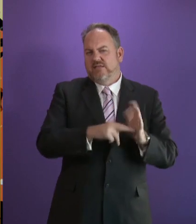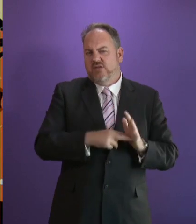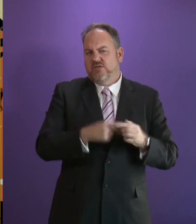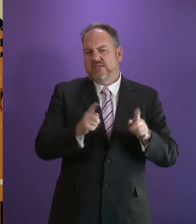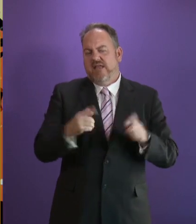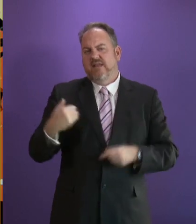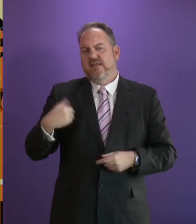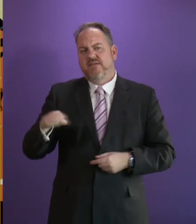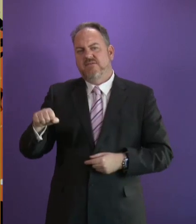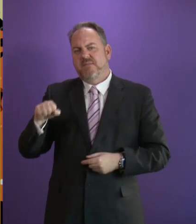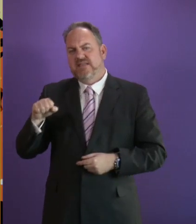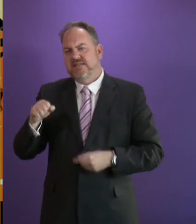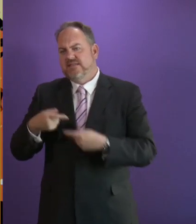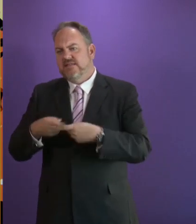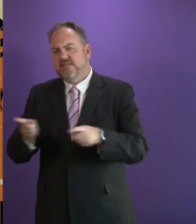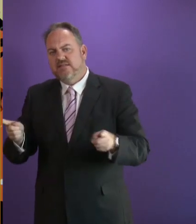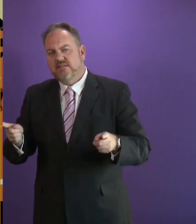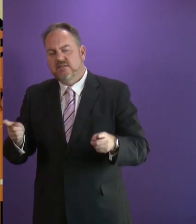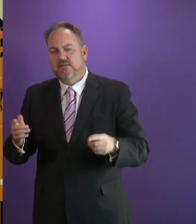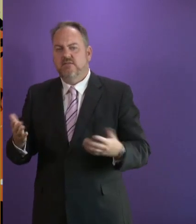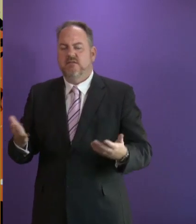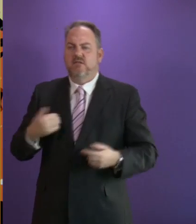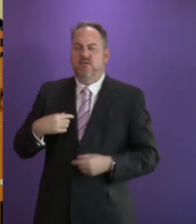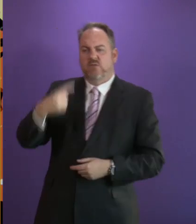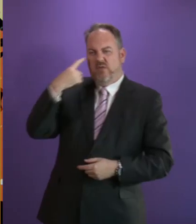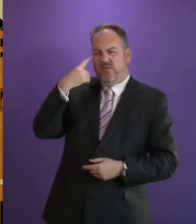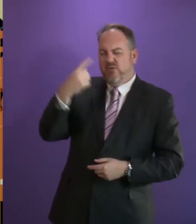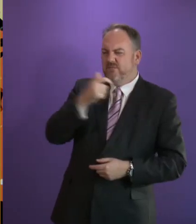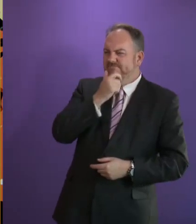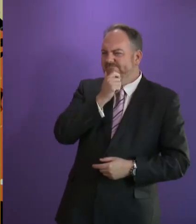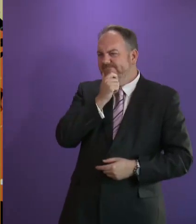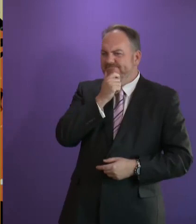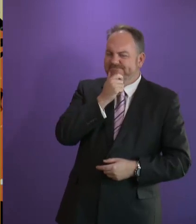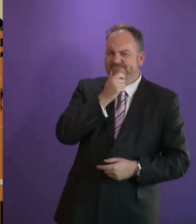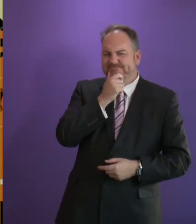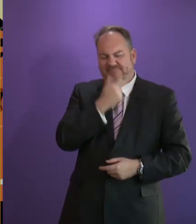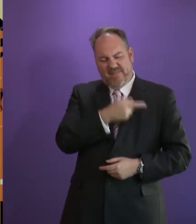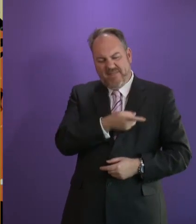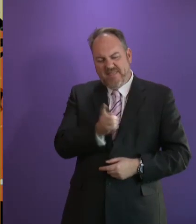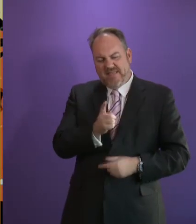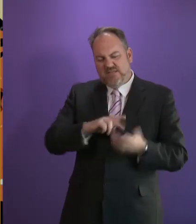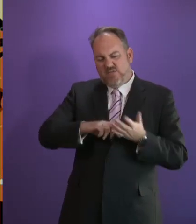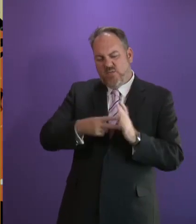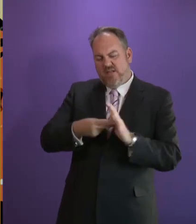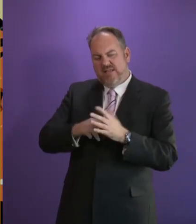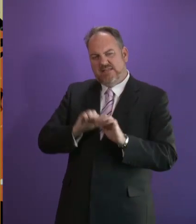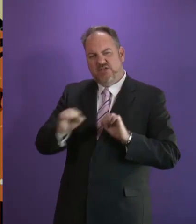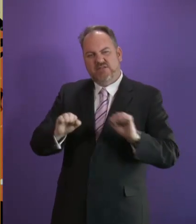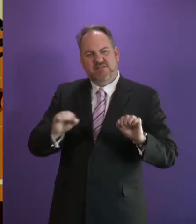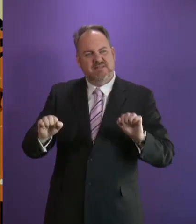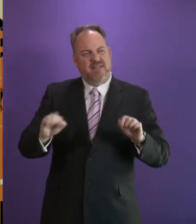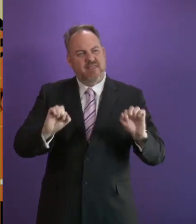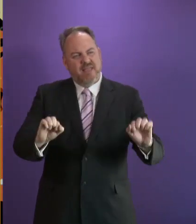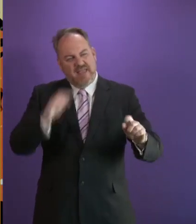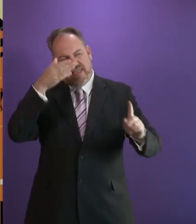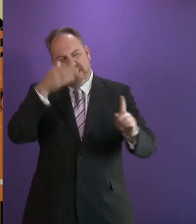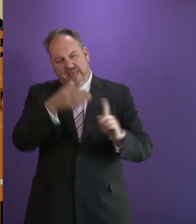feminists? And then we thought, who are all of these organisations and all of these groups trying to